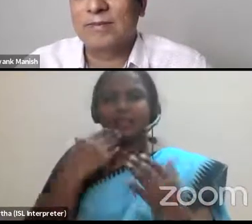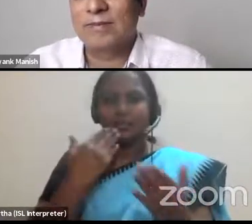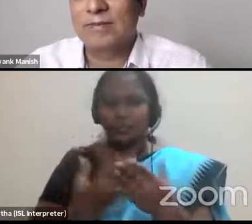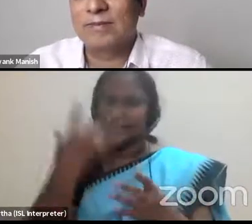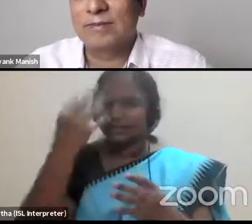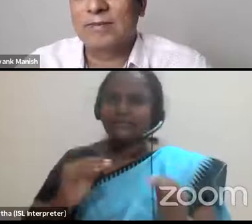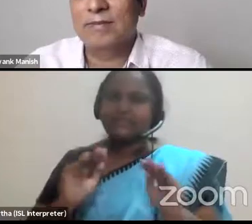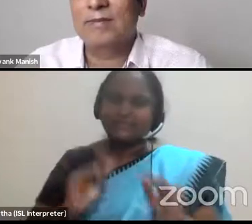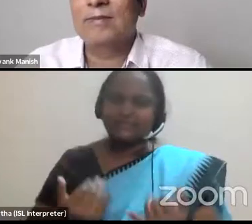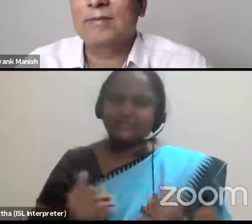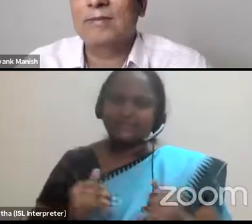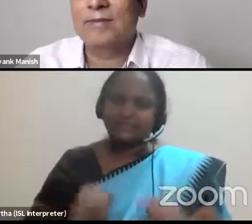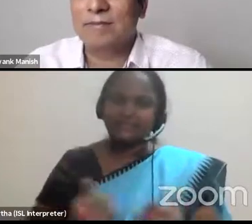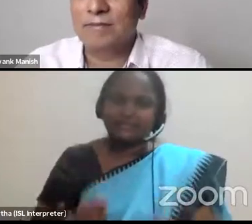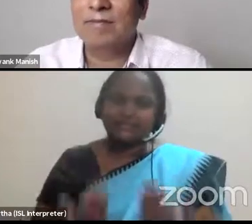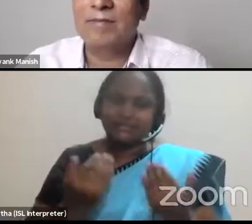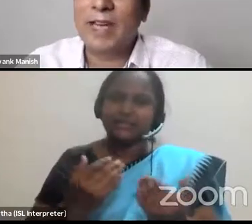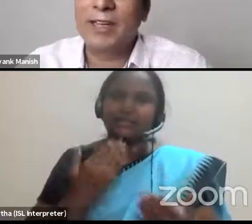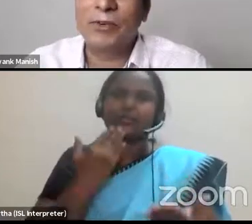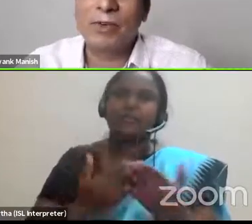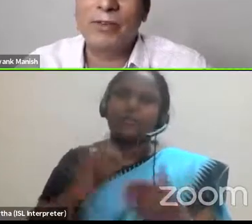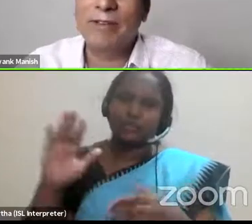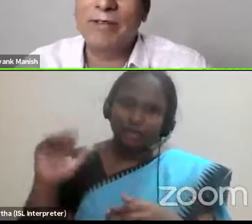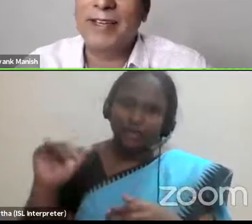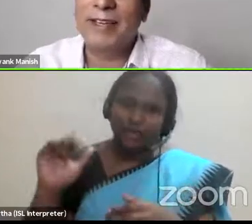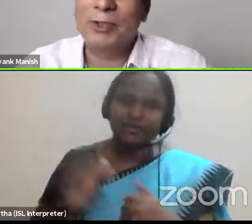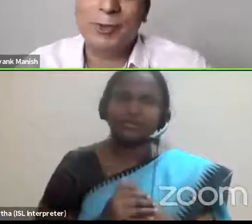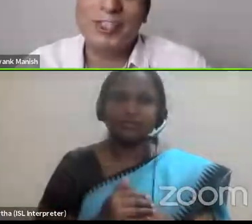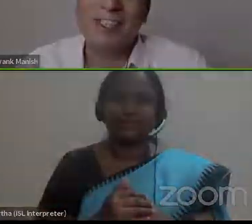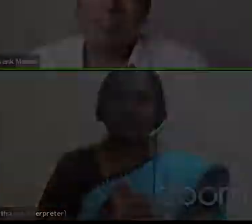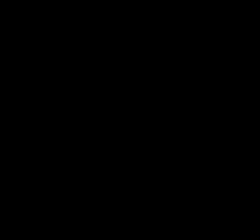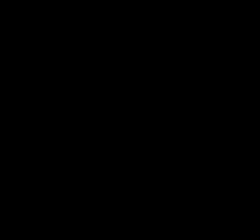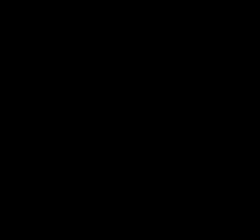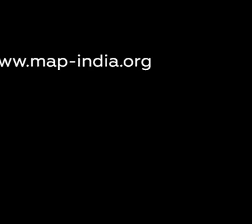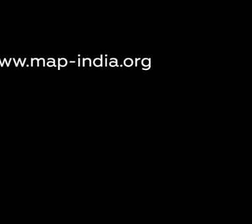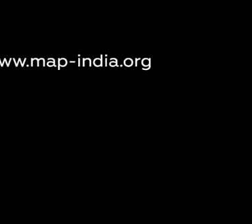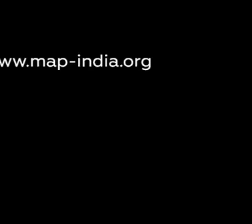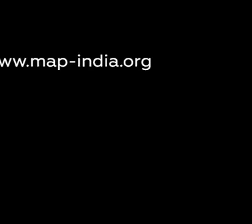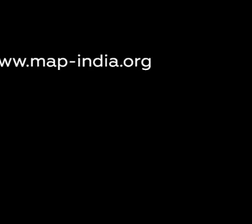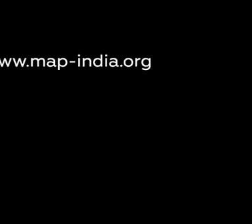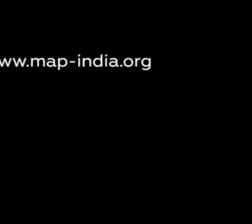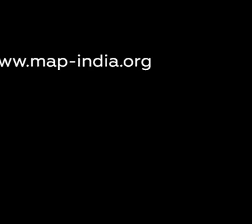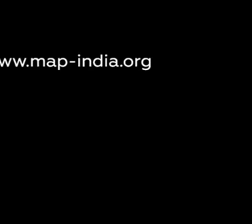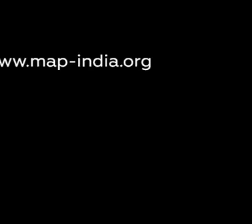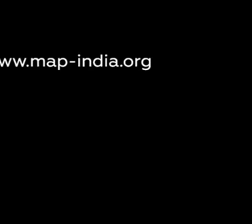good evening. Stay safe. Goodbye. Thank you, Ravi. Thanks. Thank you. Goodbye. Thank you.